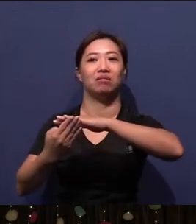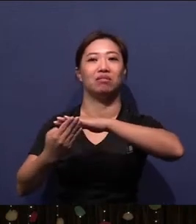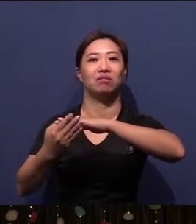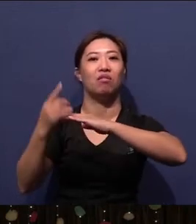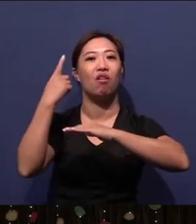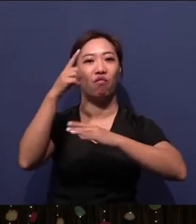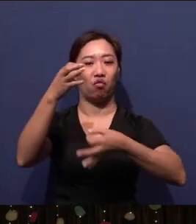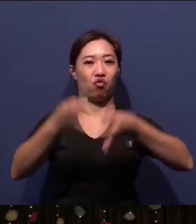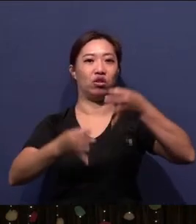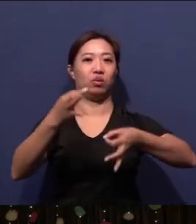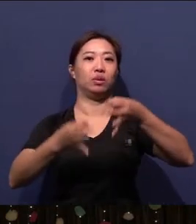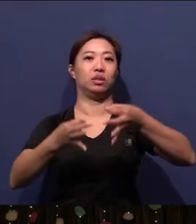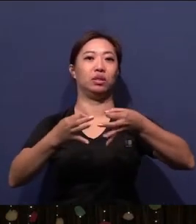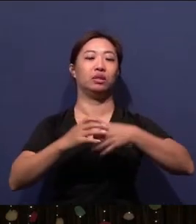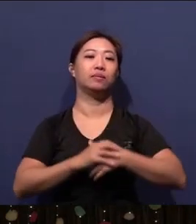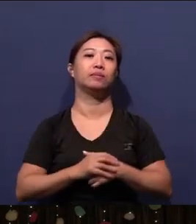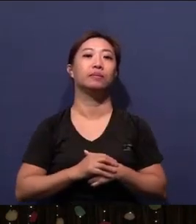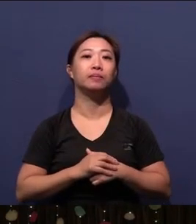of judgment.